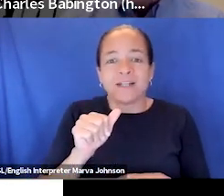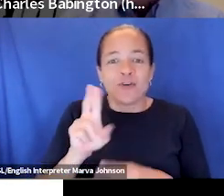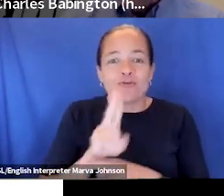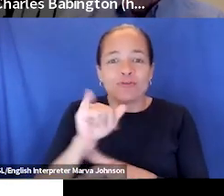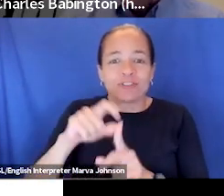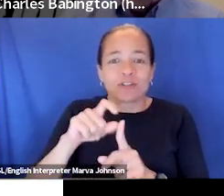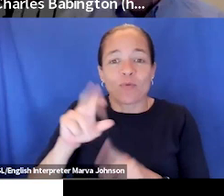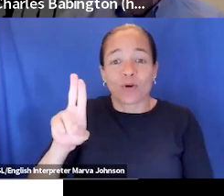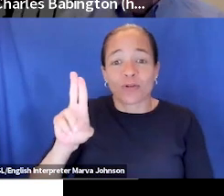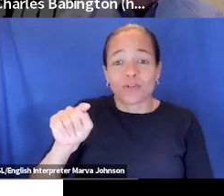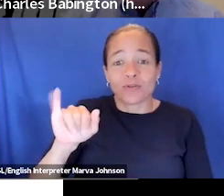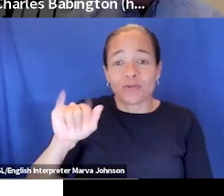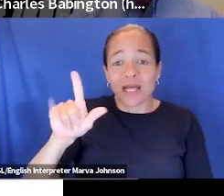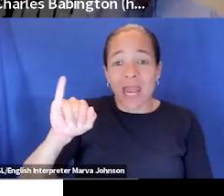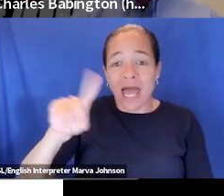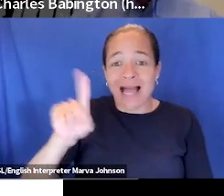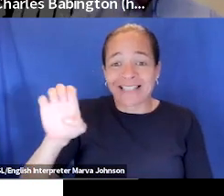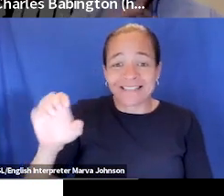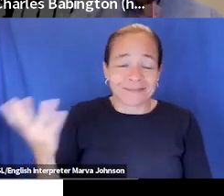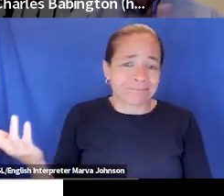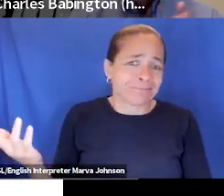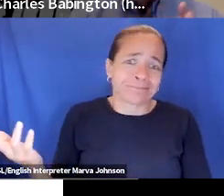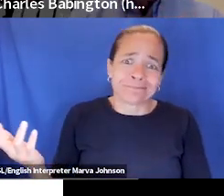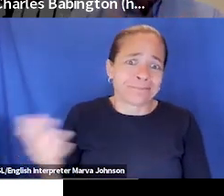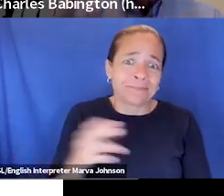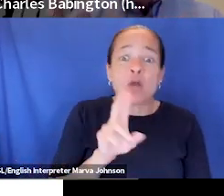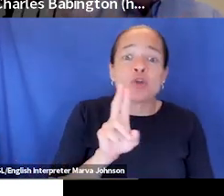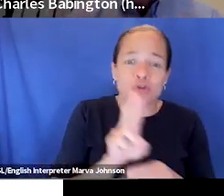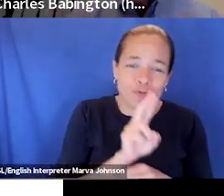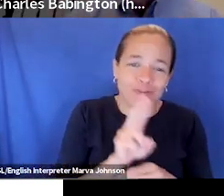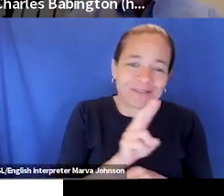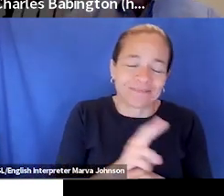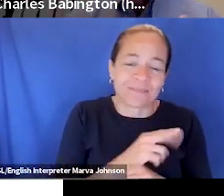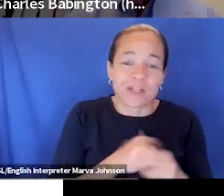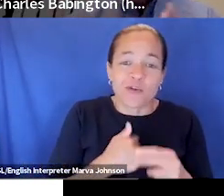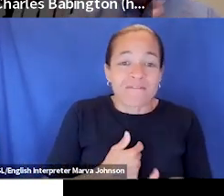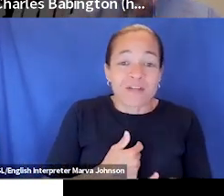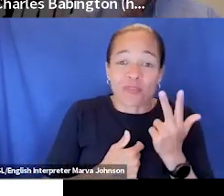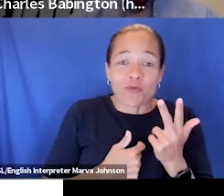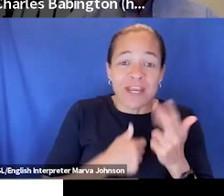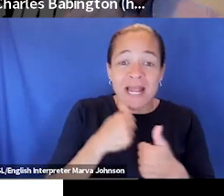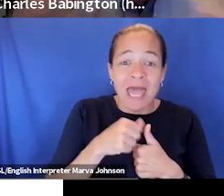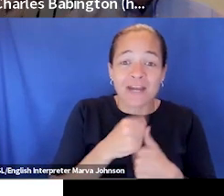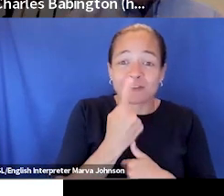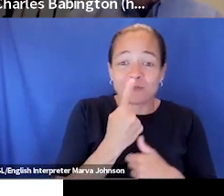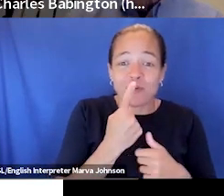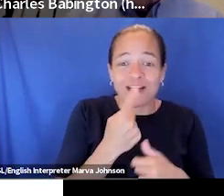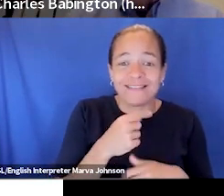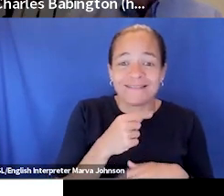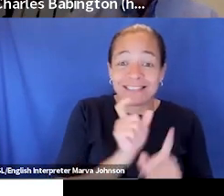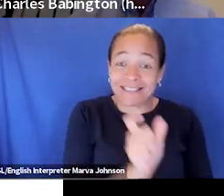mean anything else. I promise you. Why take a perfectly good 3 letters, 1-syllable word and puff it up